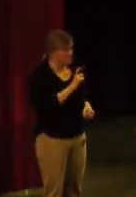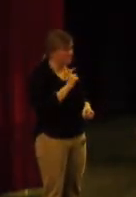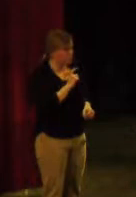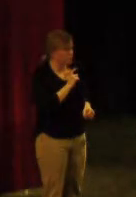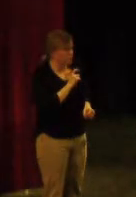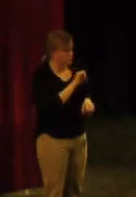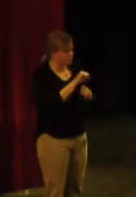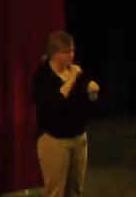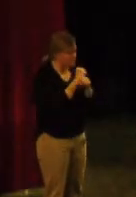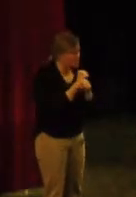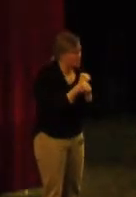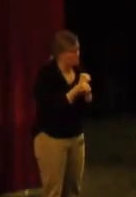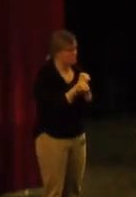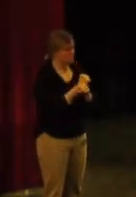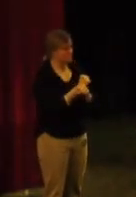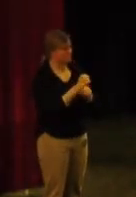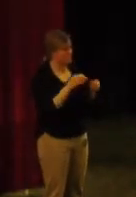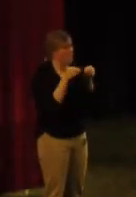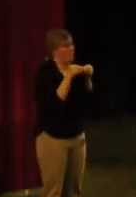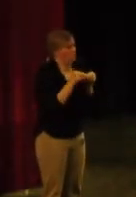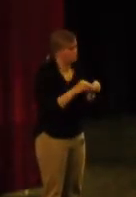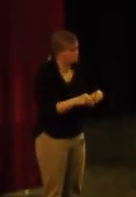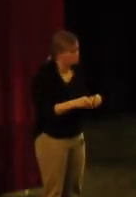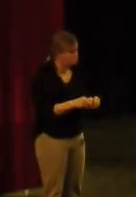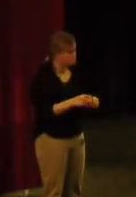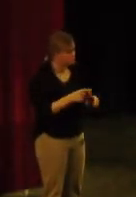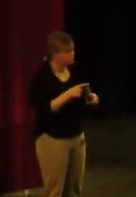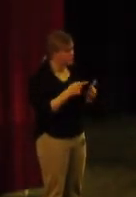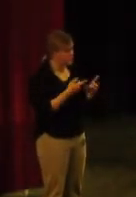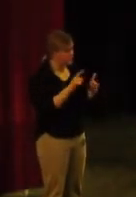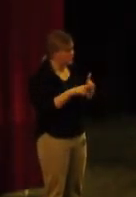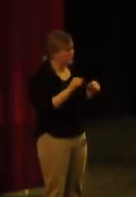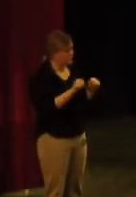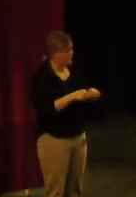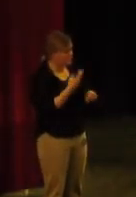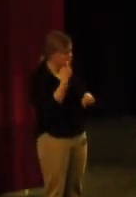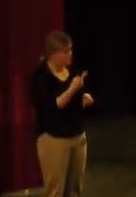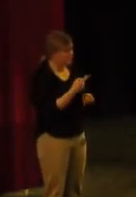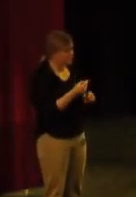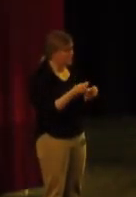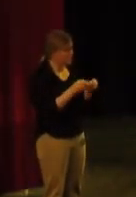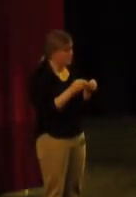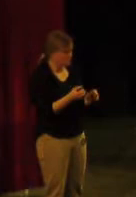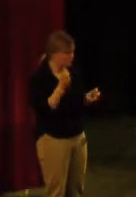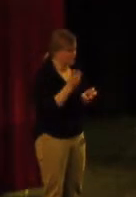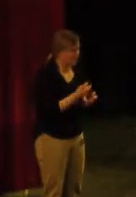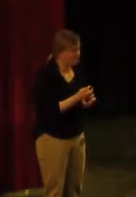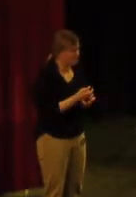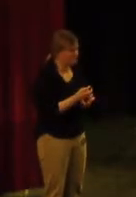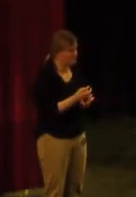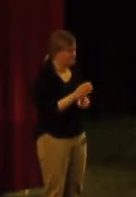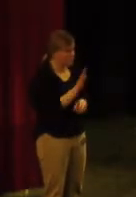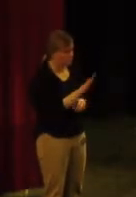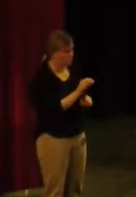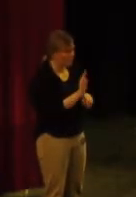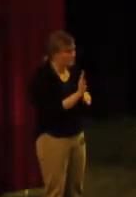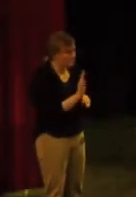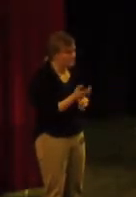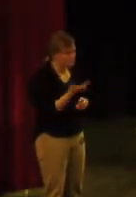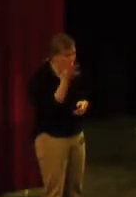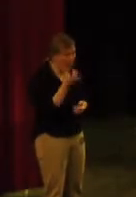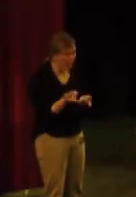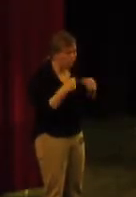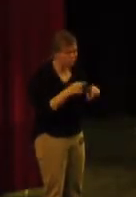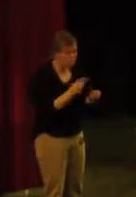saw some of these measures come into play where they were a little tougher on what your business was coming to the U.S.